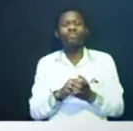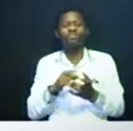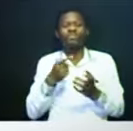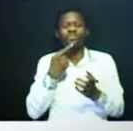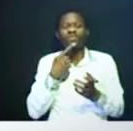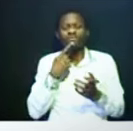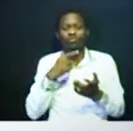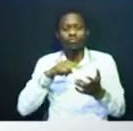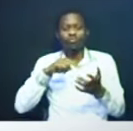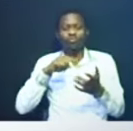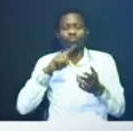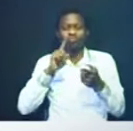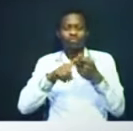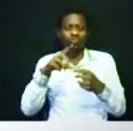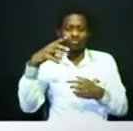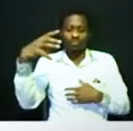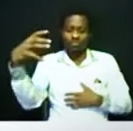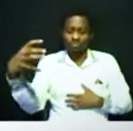or receive